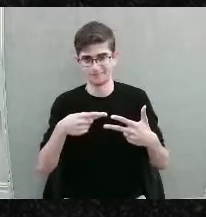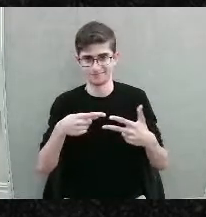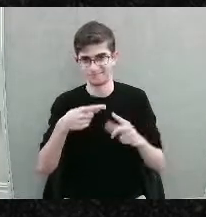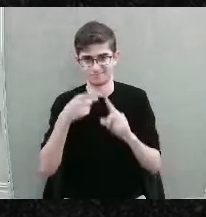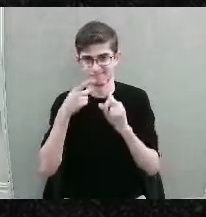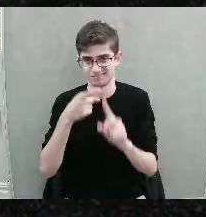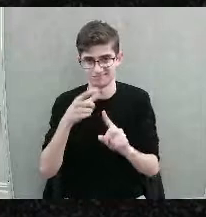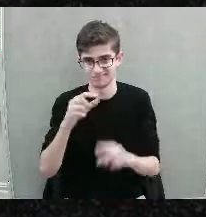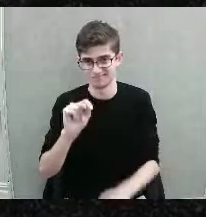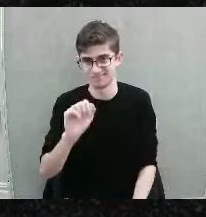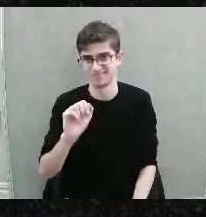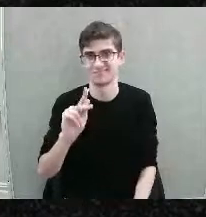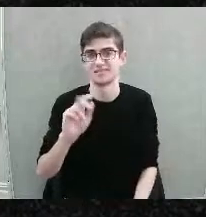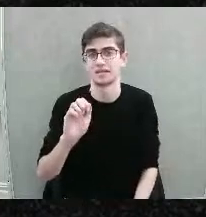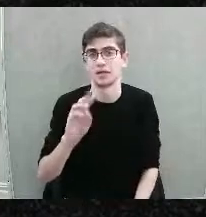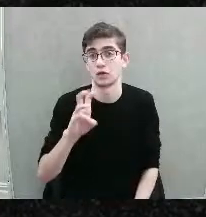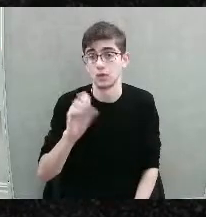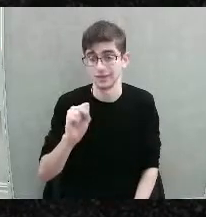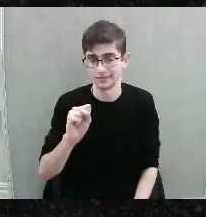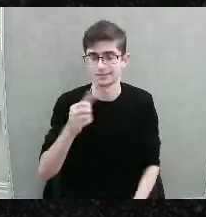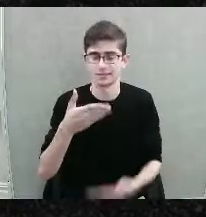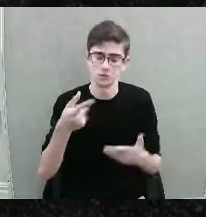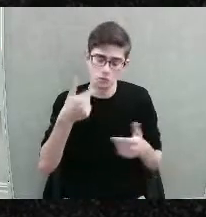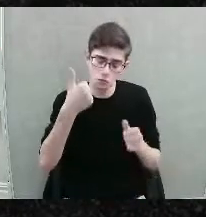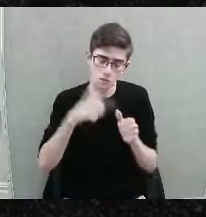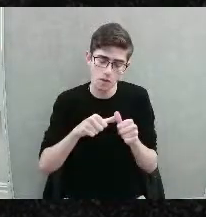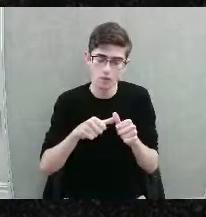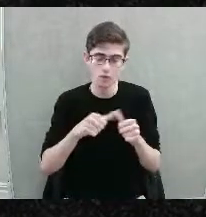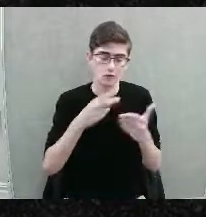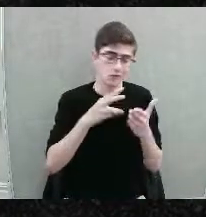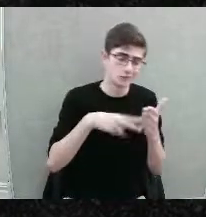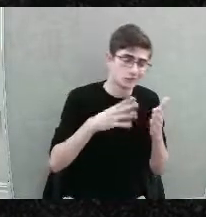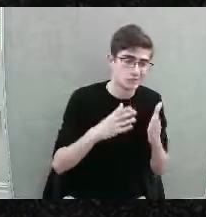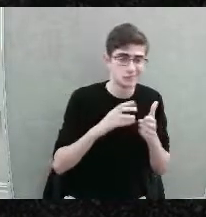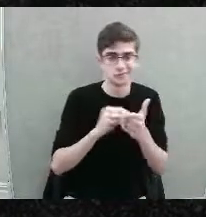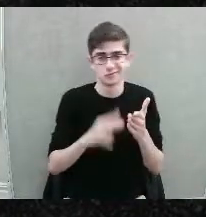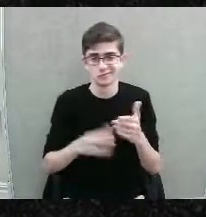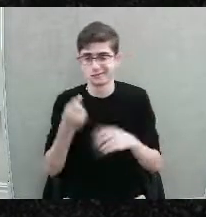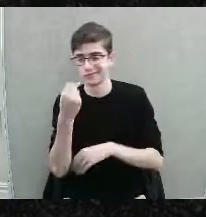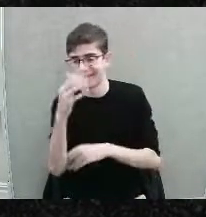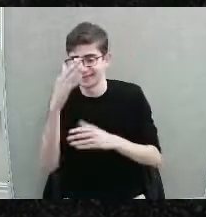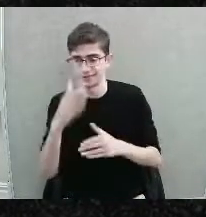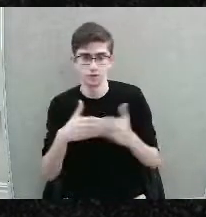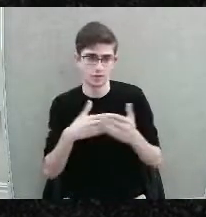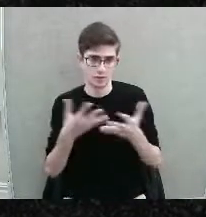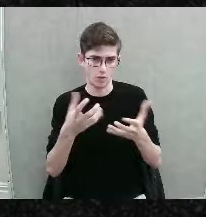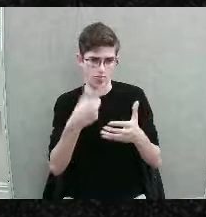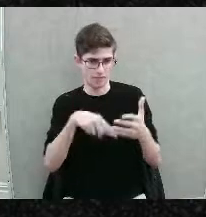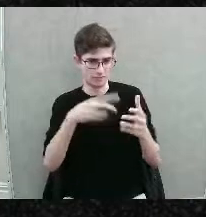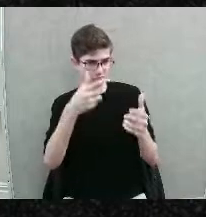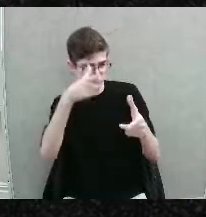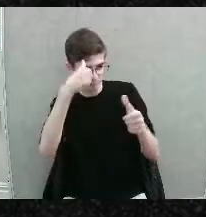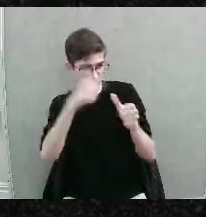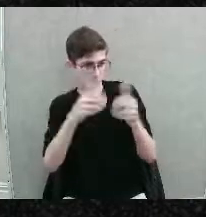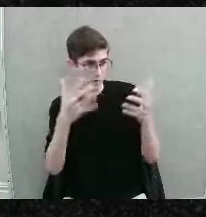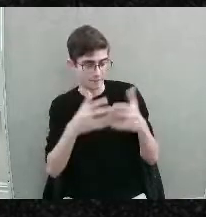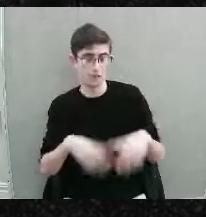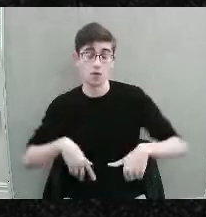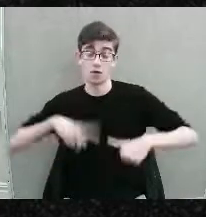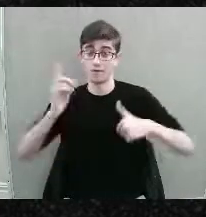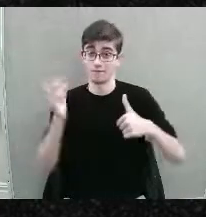hope that readers, students, activists can glean from this project. Okay, so the first of